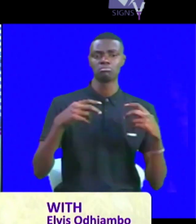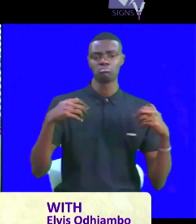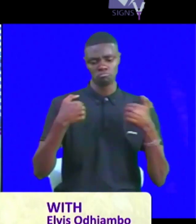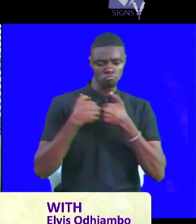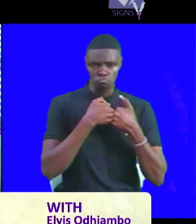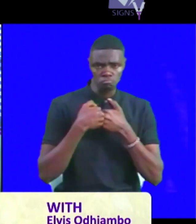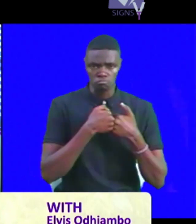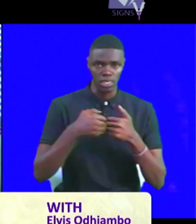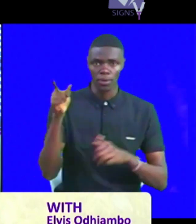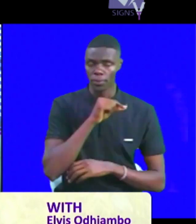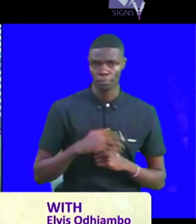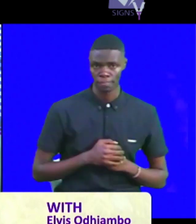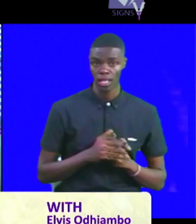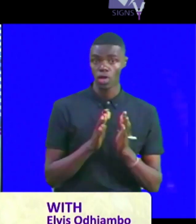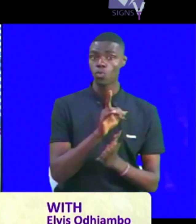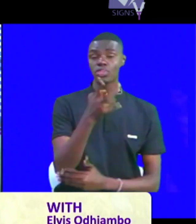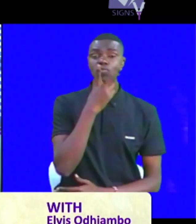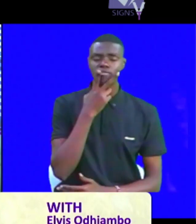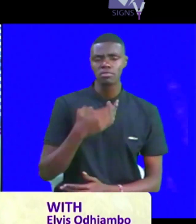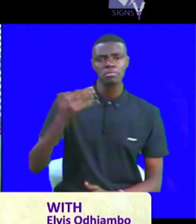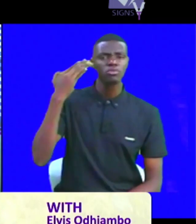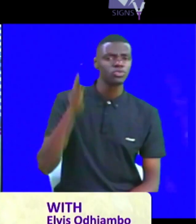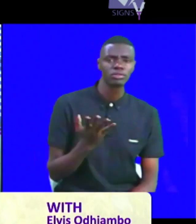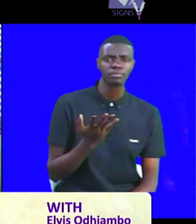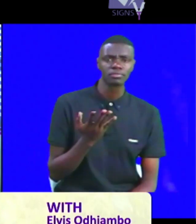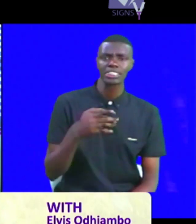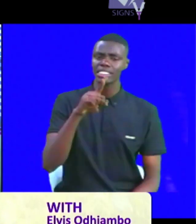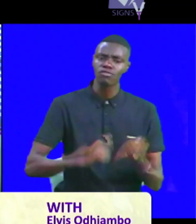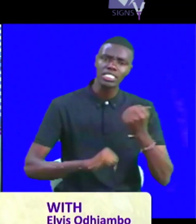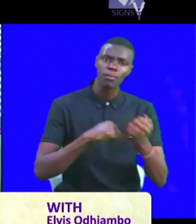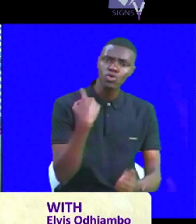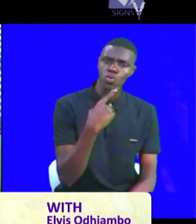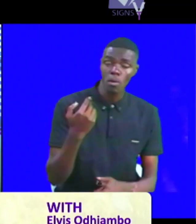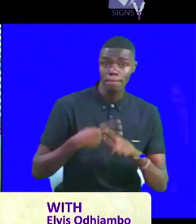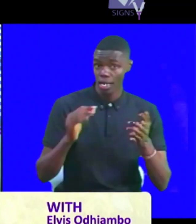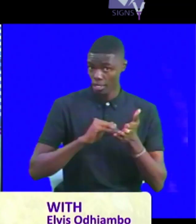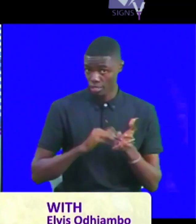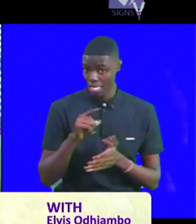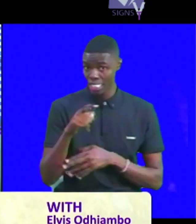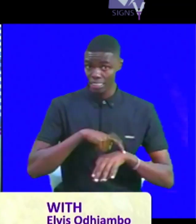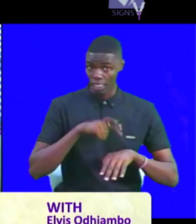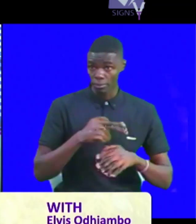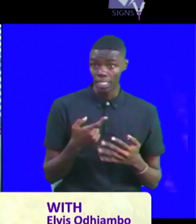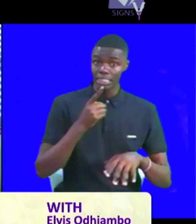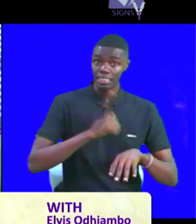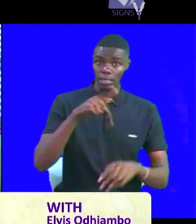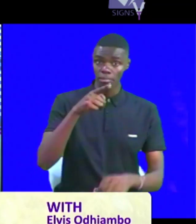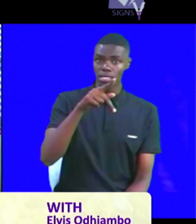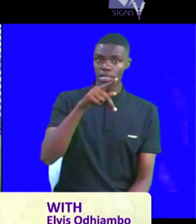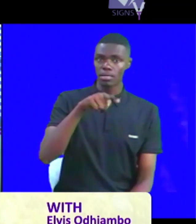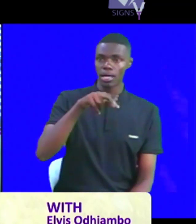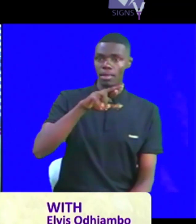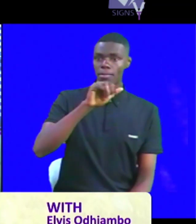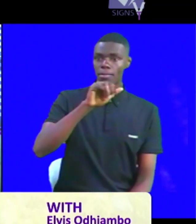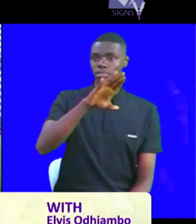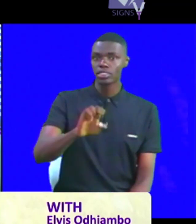locking horns, literally. And with you, Elvis, I don't know when I support Nani, but then again, this time whenever Prince